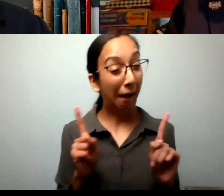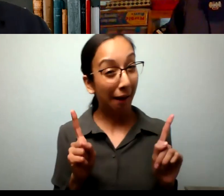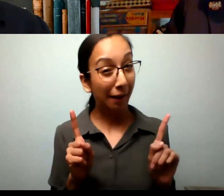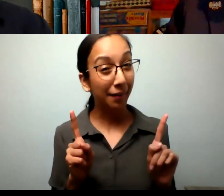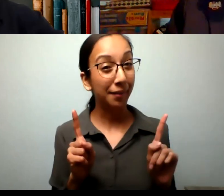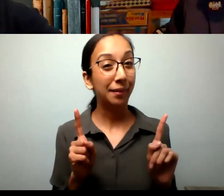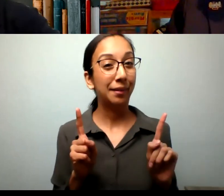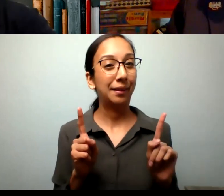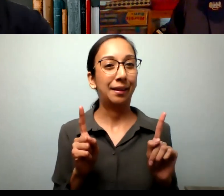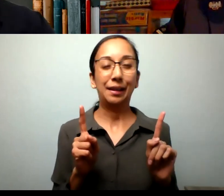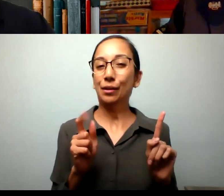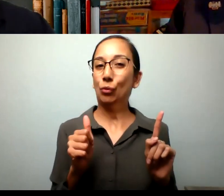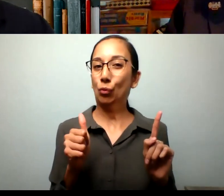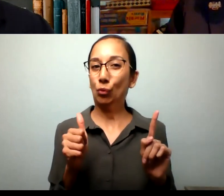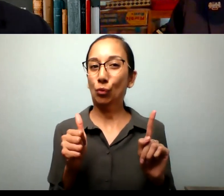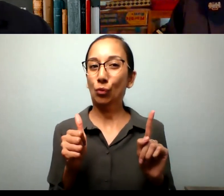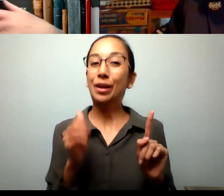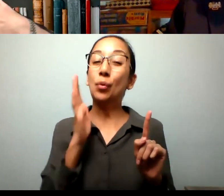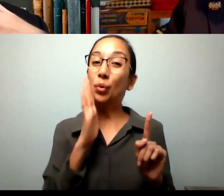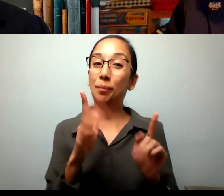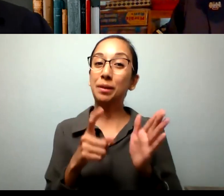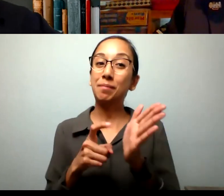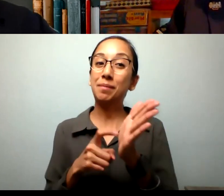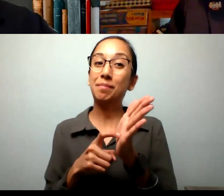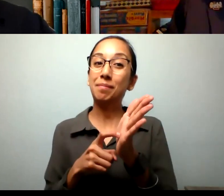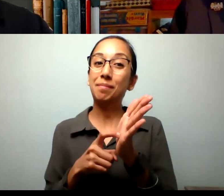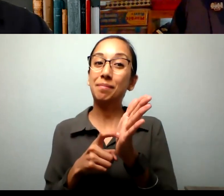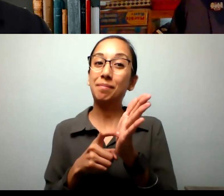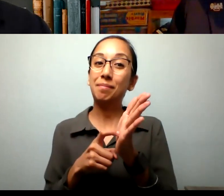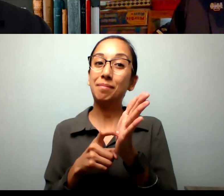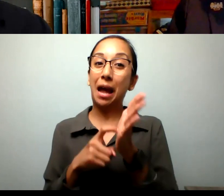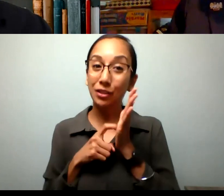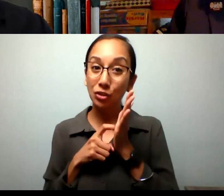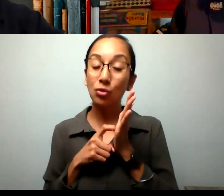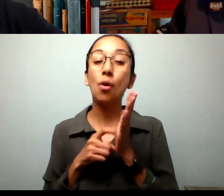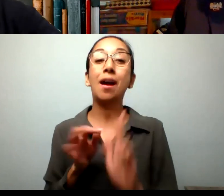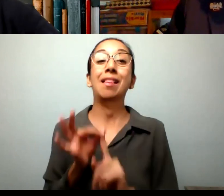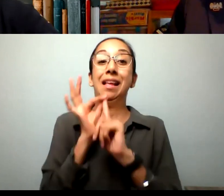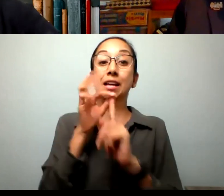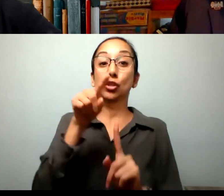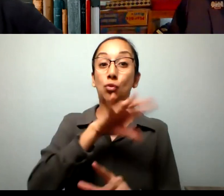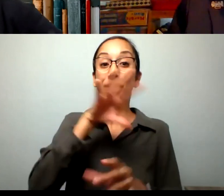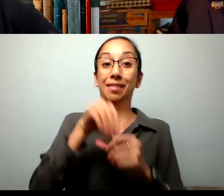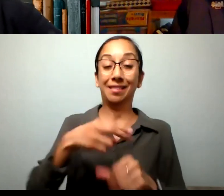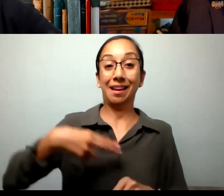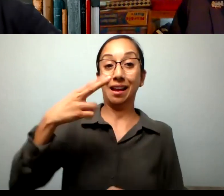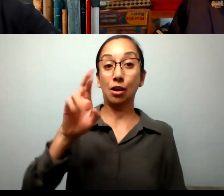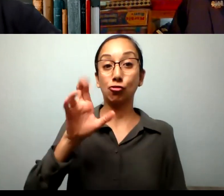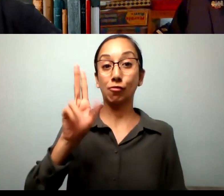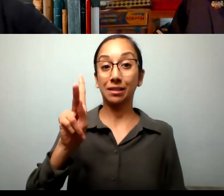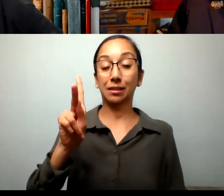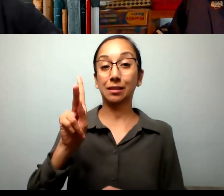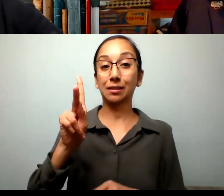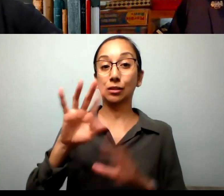not be mandatory. It will be mandatory unless you belong to a high-risk population or if you